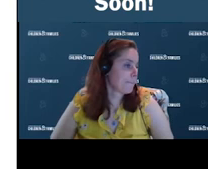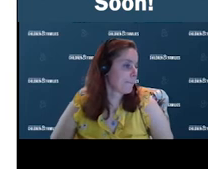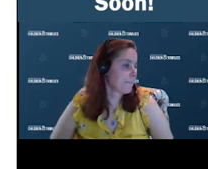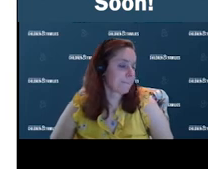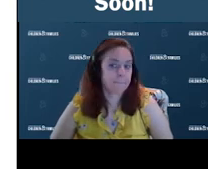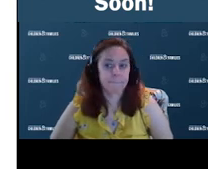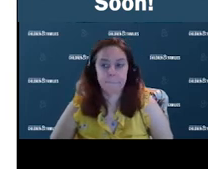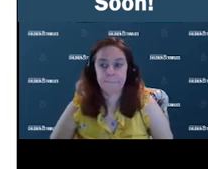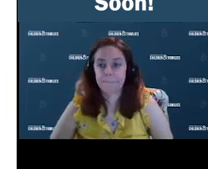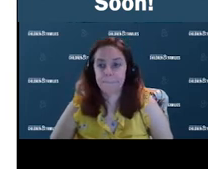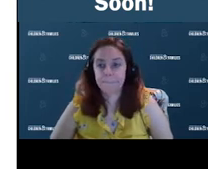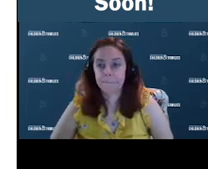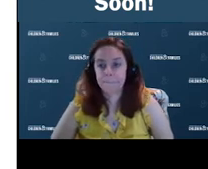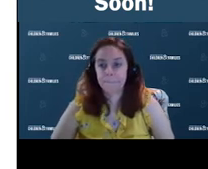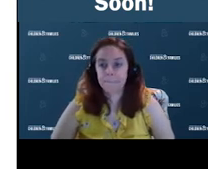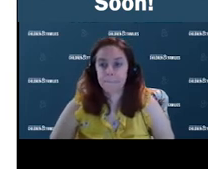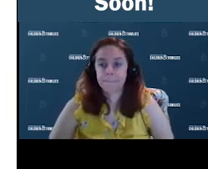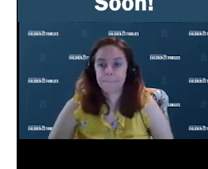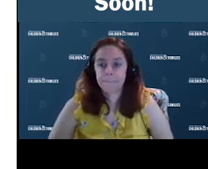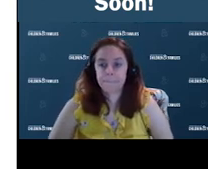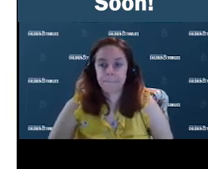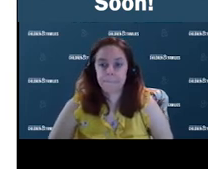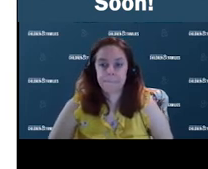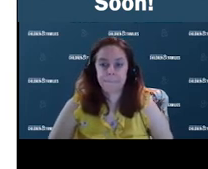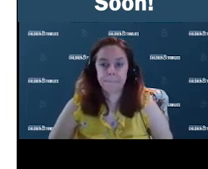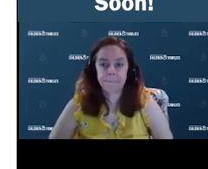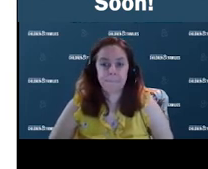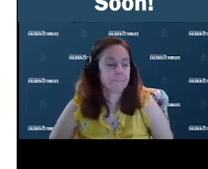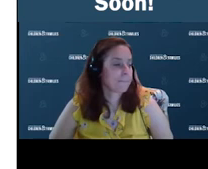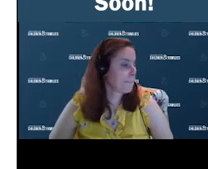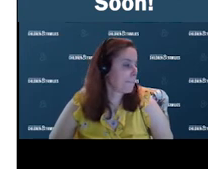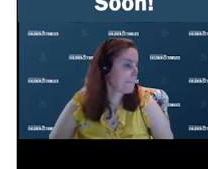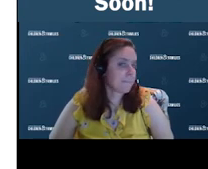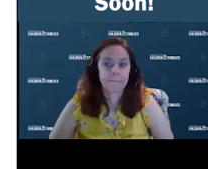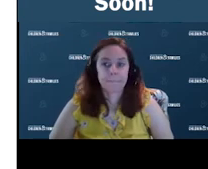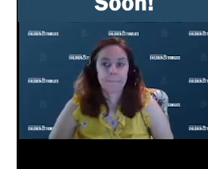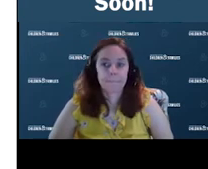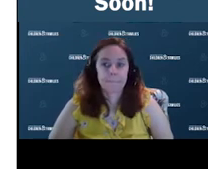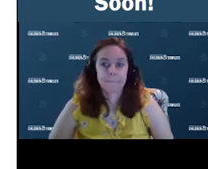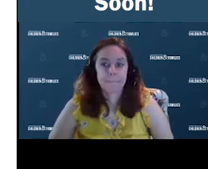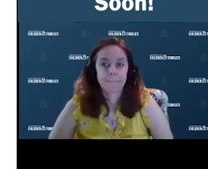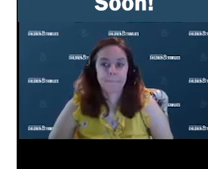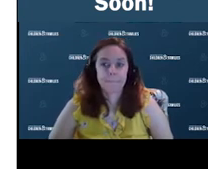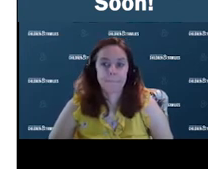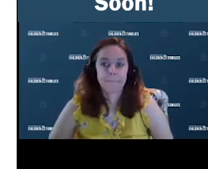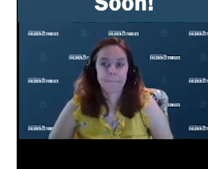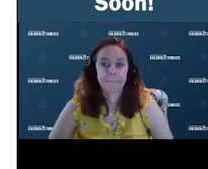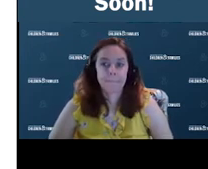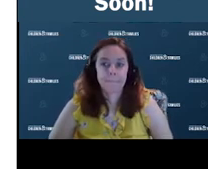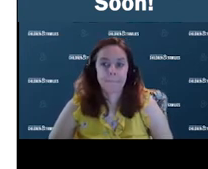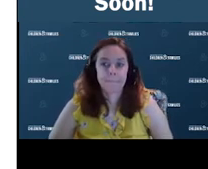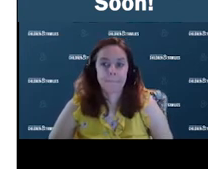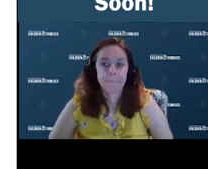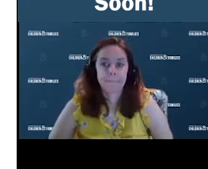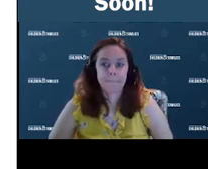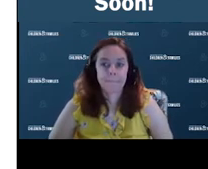request within their written response. You should also include the federal fiscal years and programs that you're